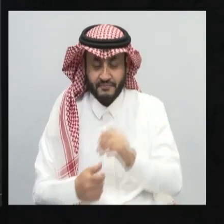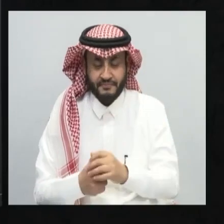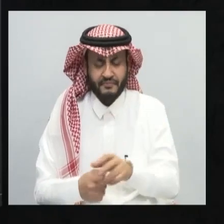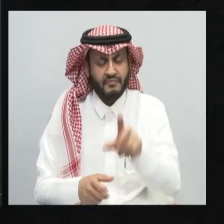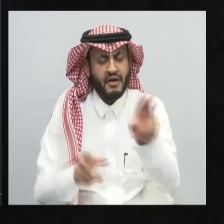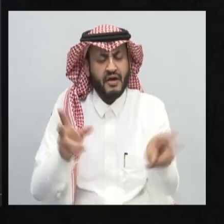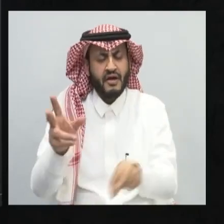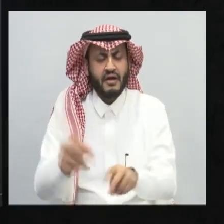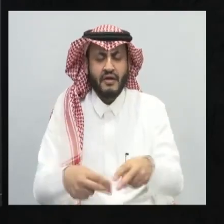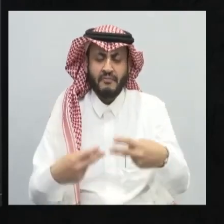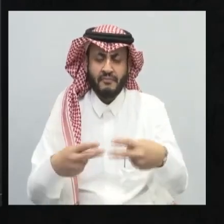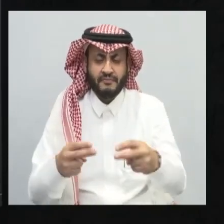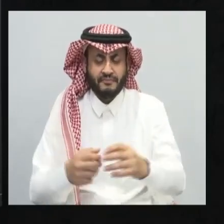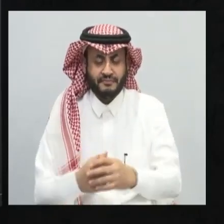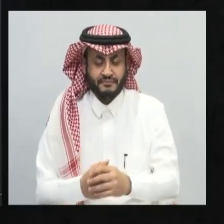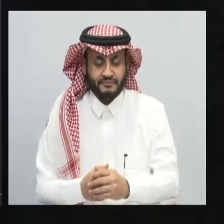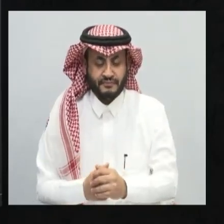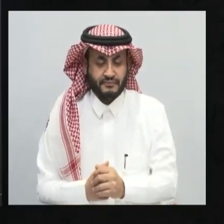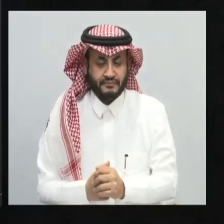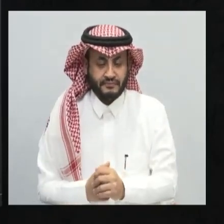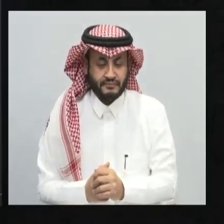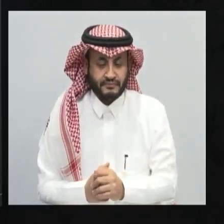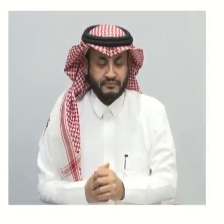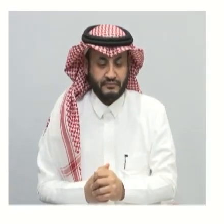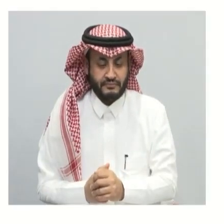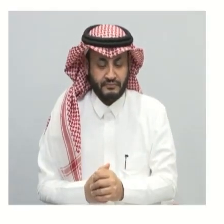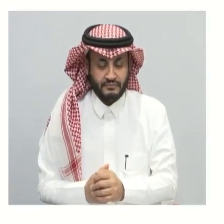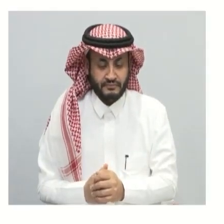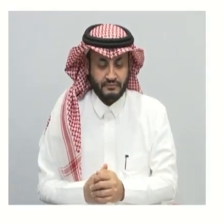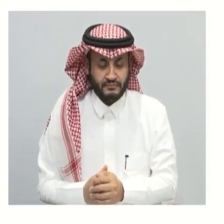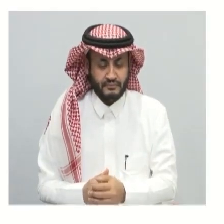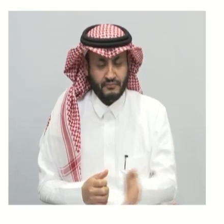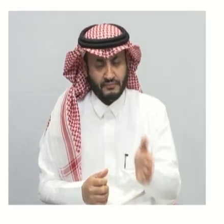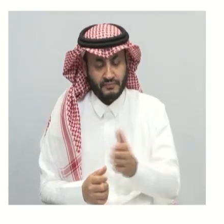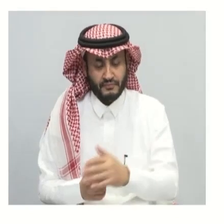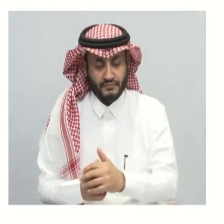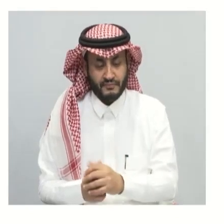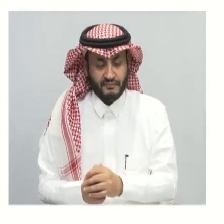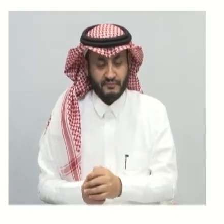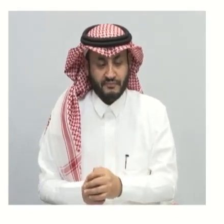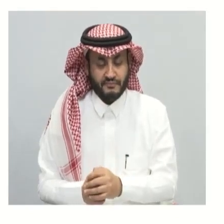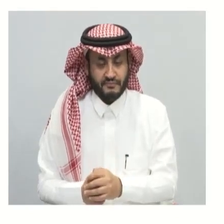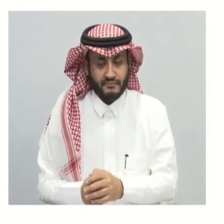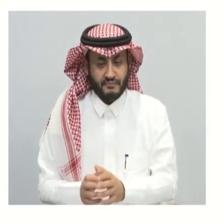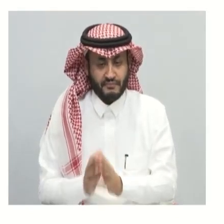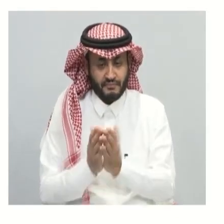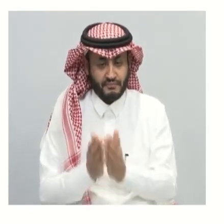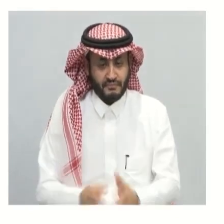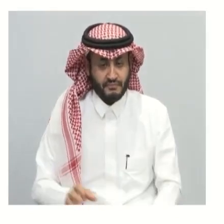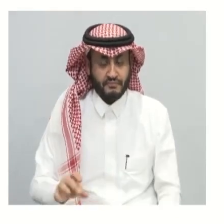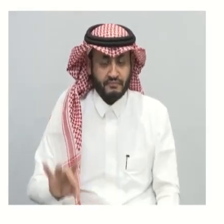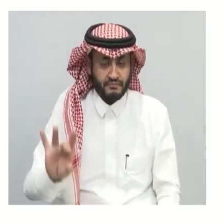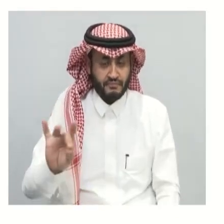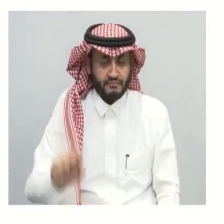choose anyone, and based on you can tell. Let's take them one by one. On page 8, we've talked